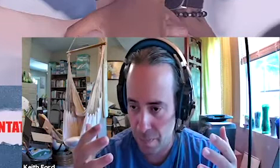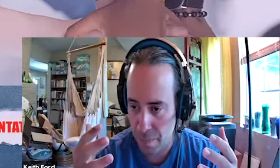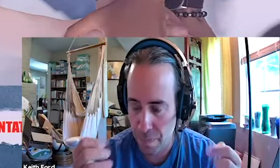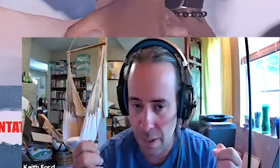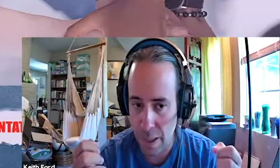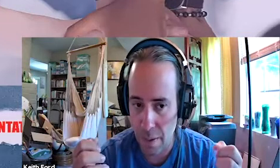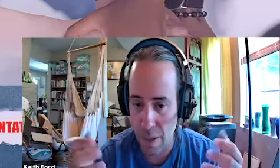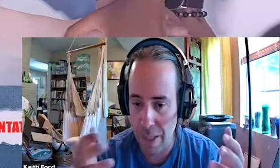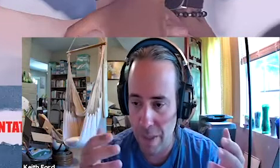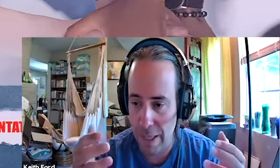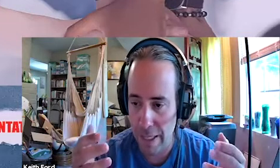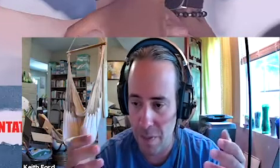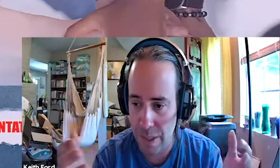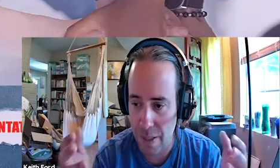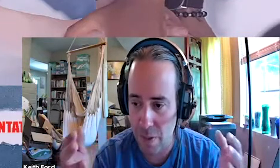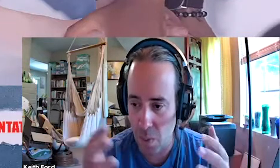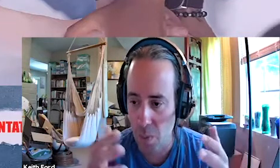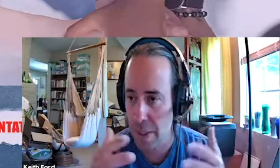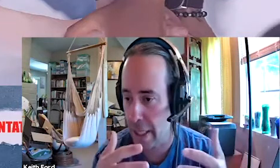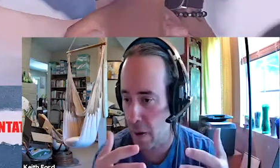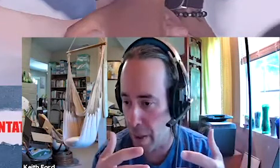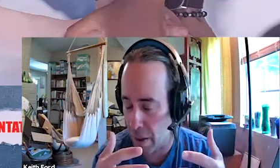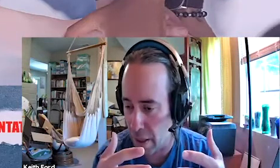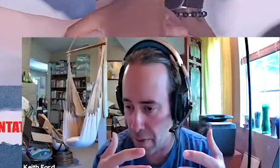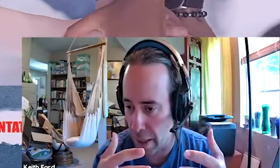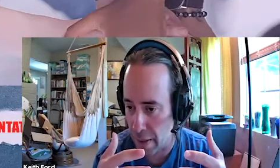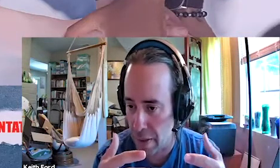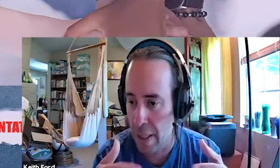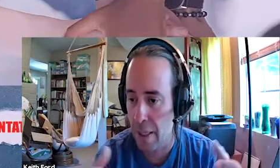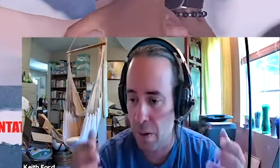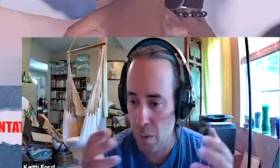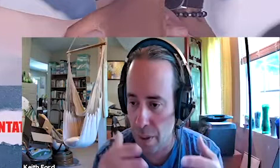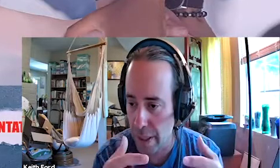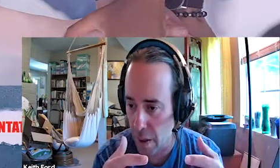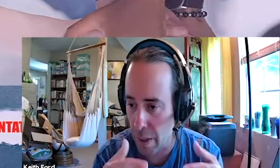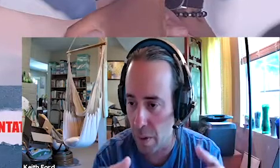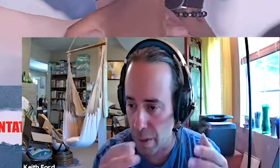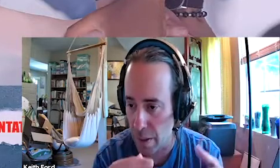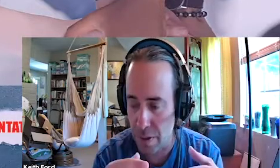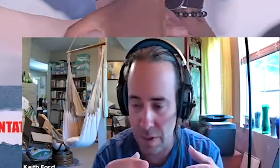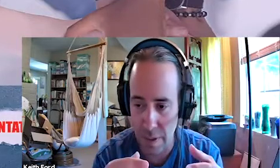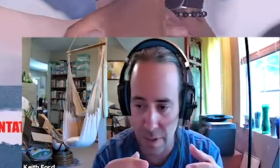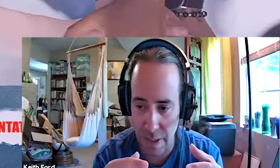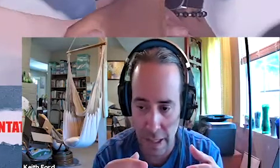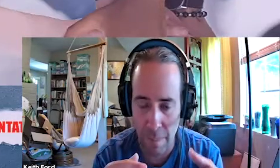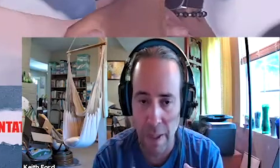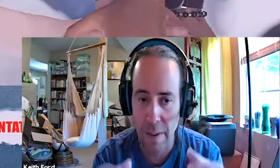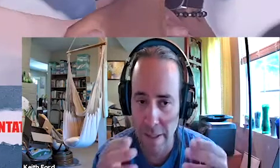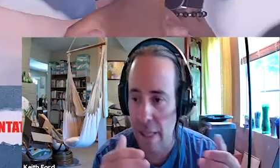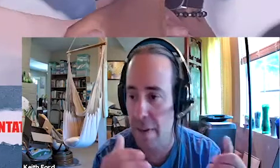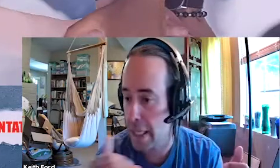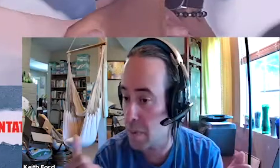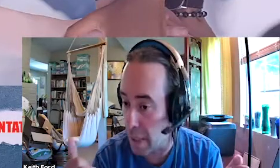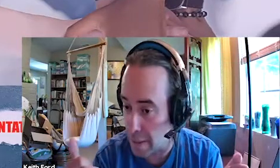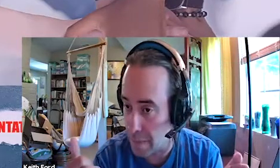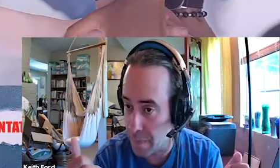insular. And what I mean by that is we tend only to care about contracts and only to care about working conditions and things like that.